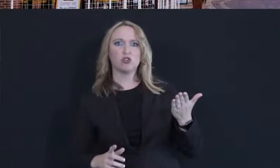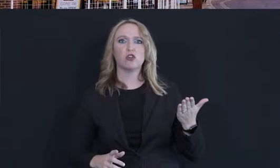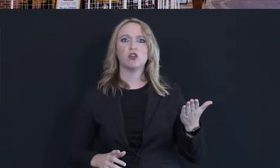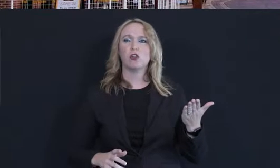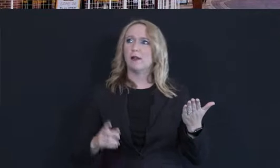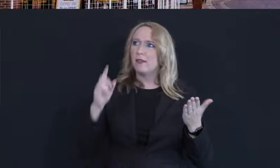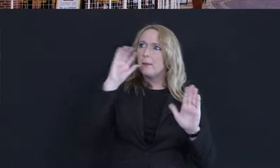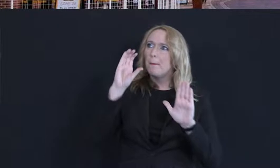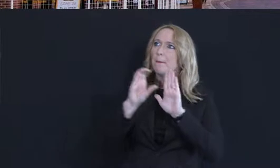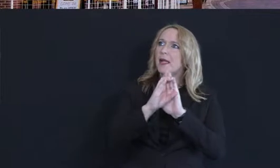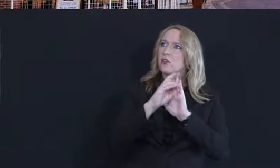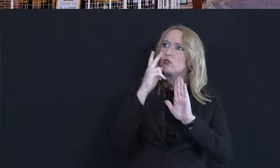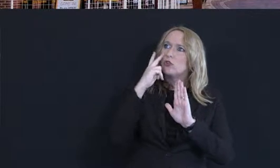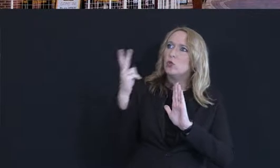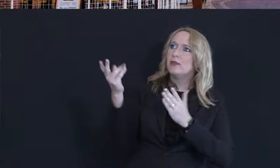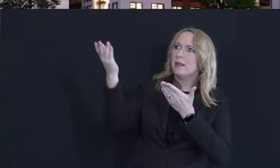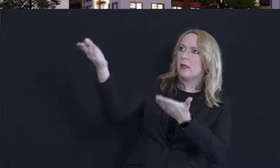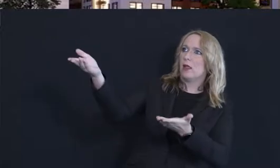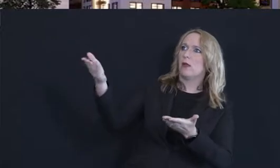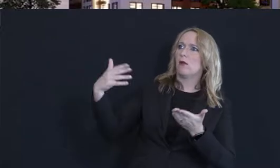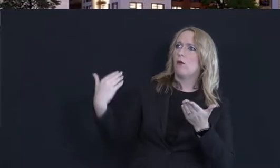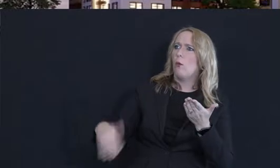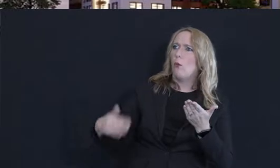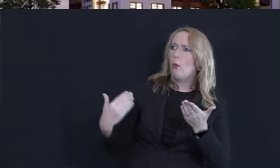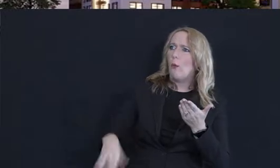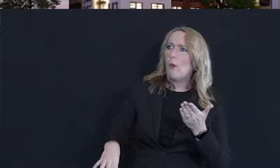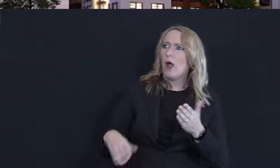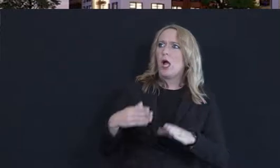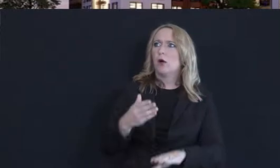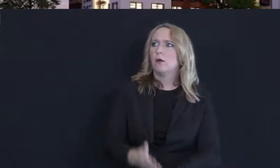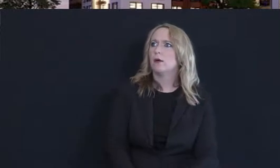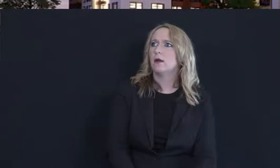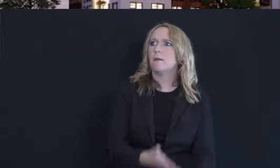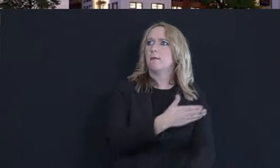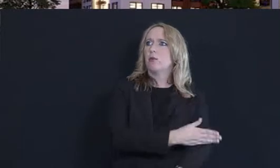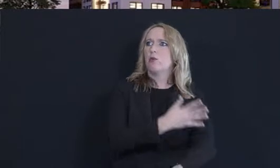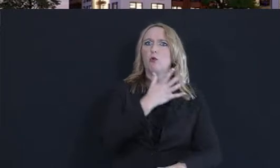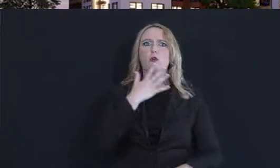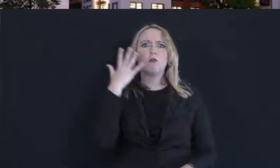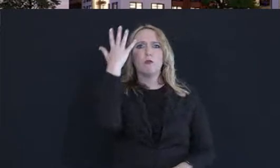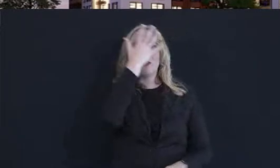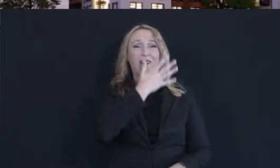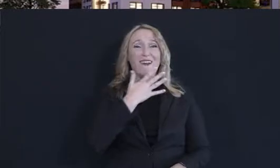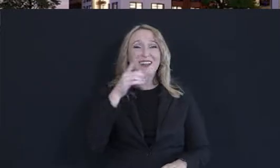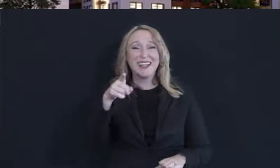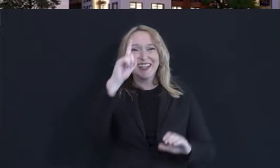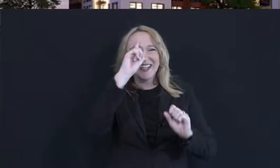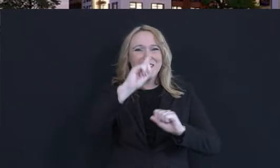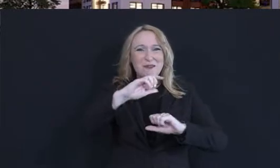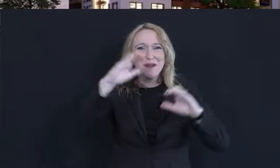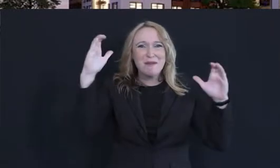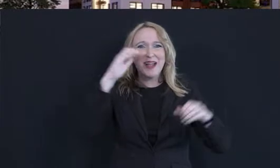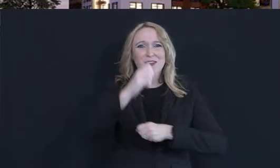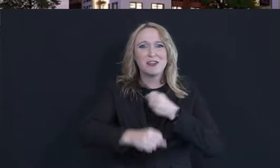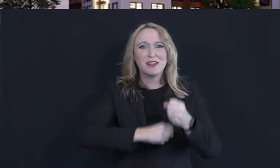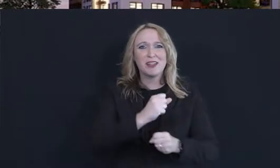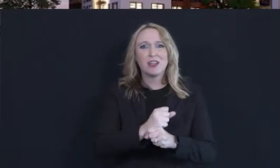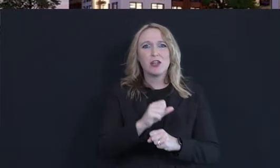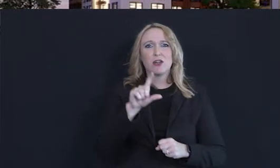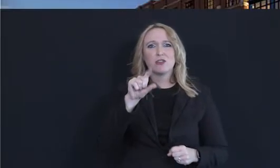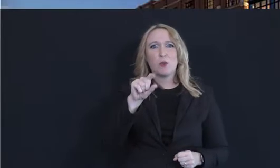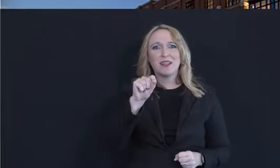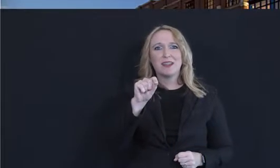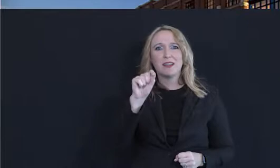examples of announcements we've all made in the last year imagine where we're going in 2023 and Beyond